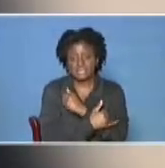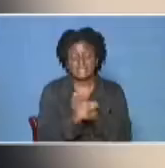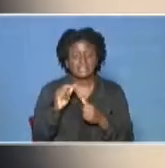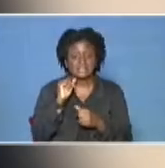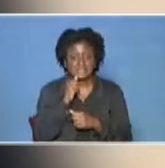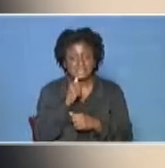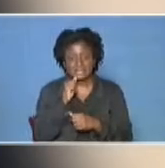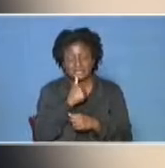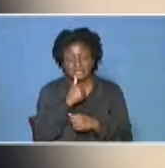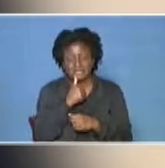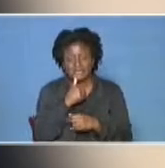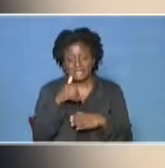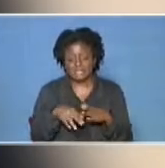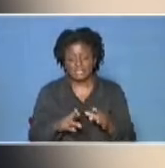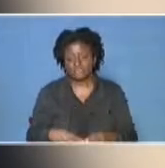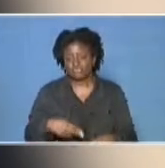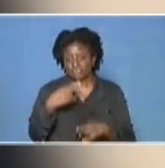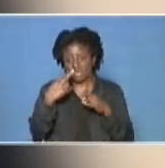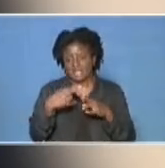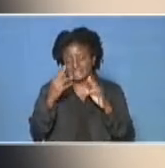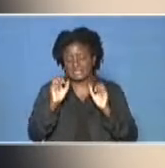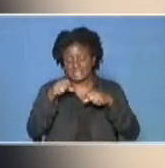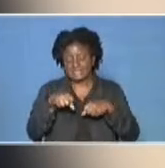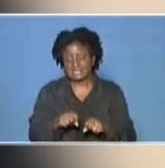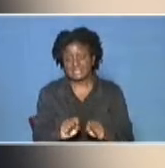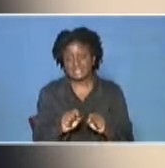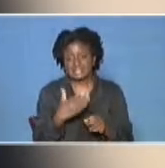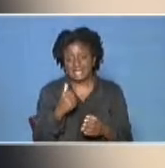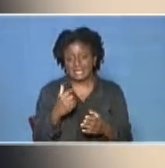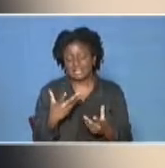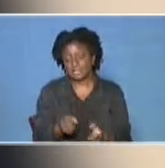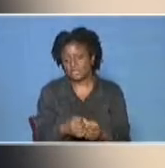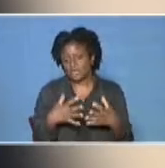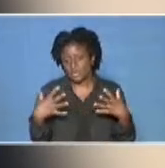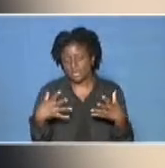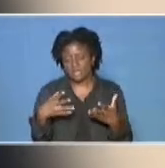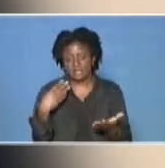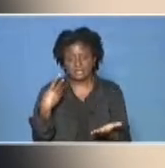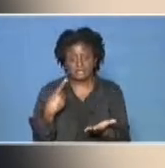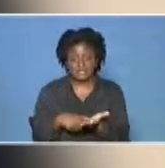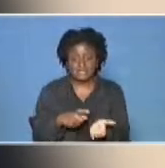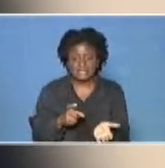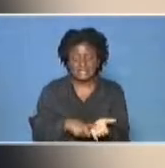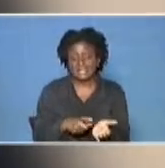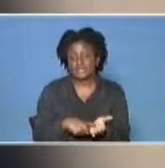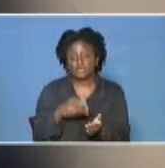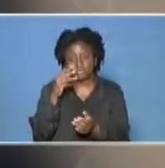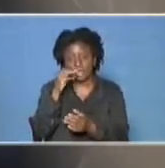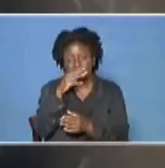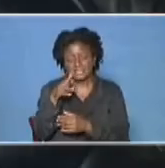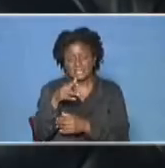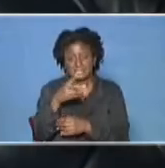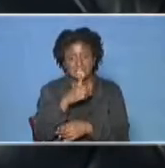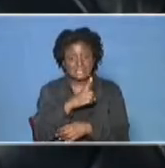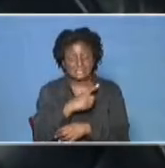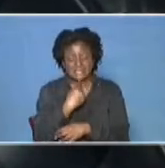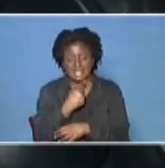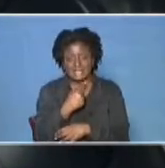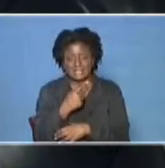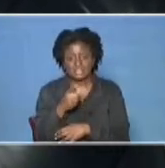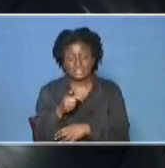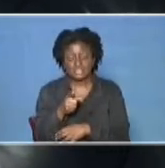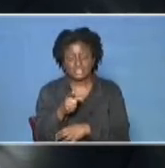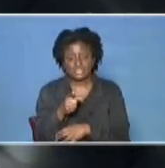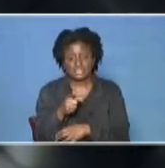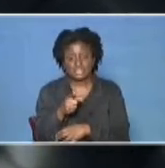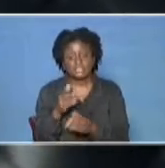suffocate under crushing debt. Reiterating an argument Prime Minister Davis has long advanced, she added that small states least